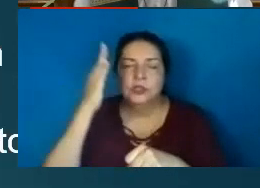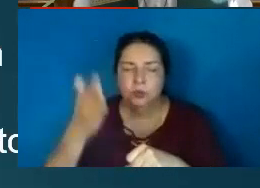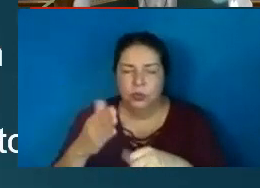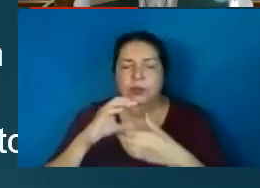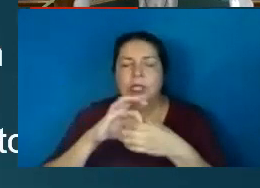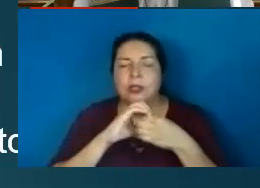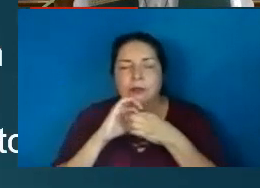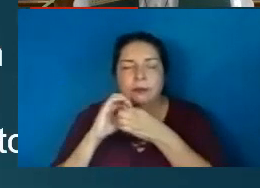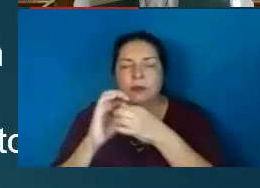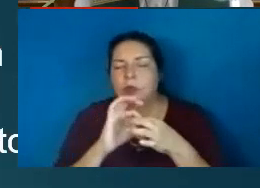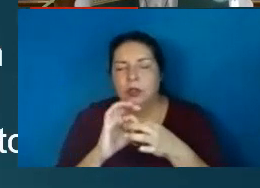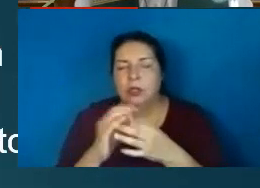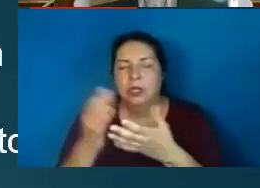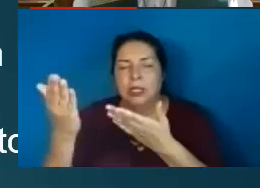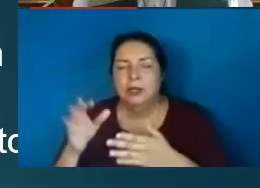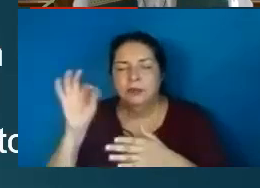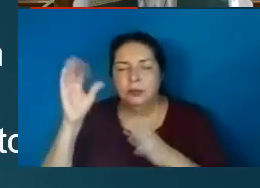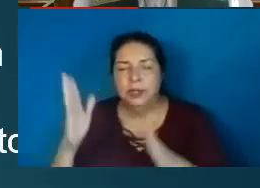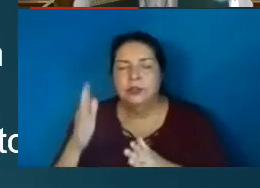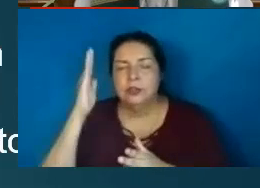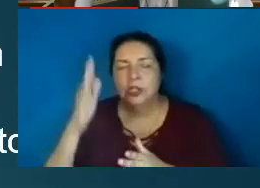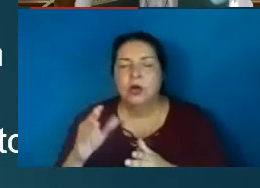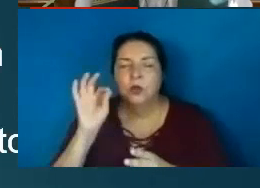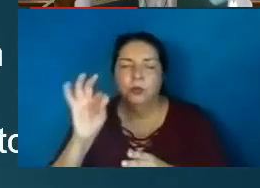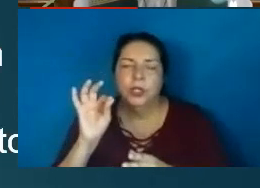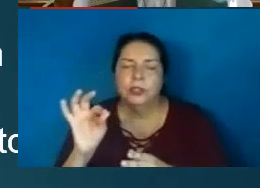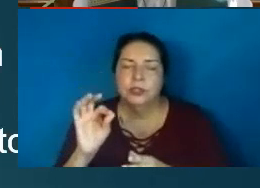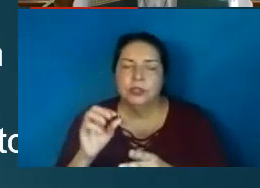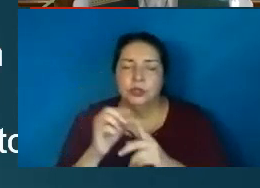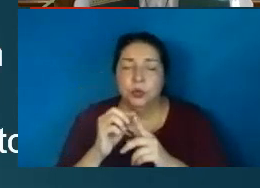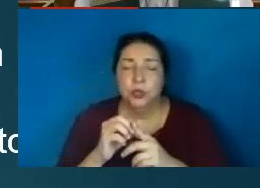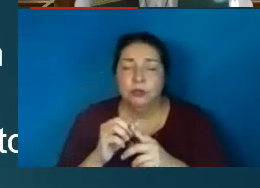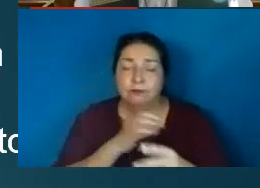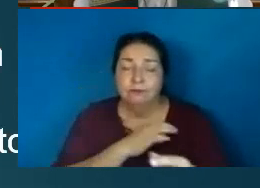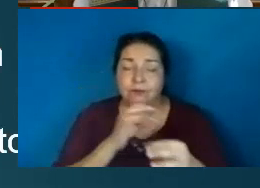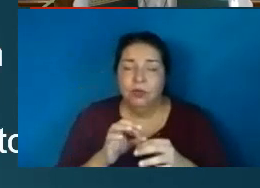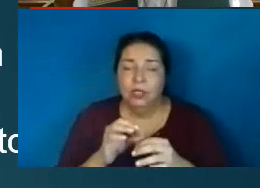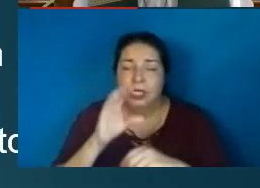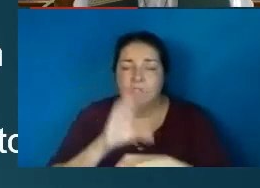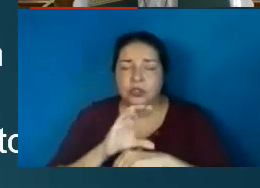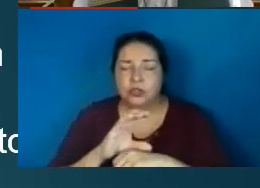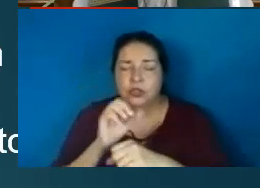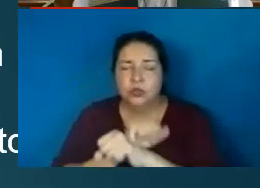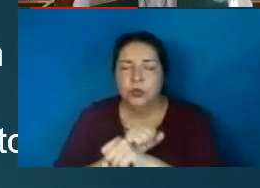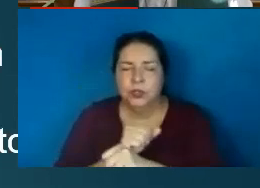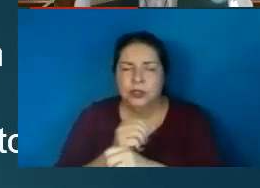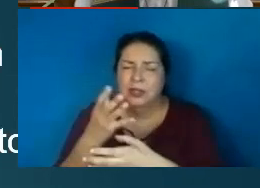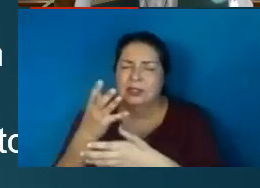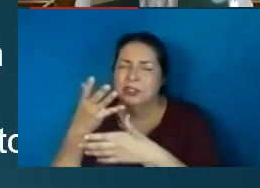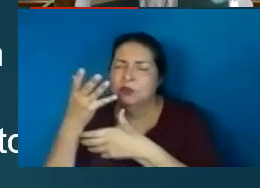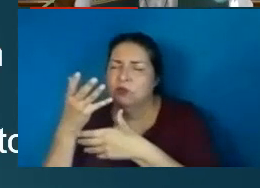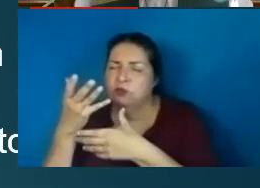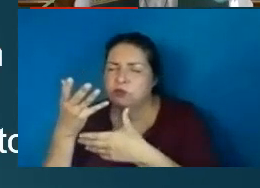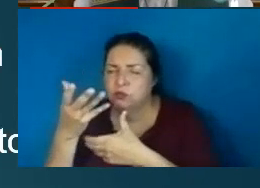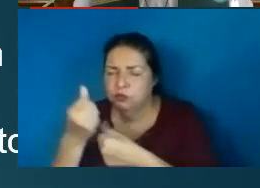united. Give us pastors who will preach this word faithfully and church workers who are devoted to your service.